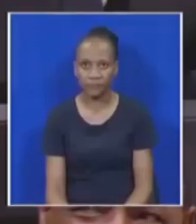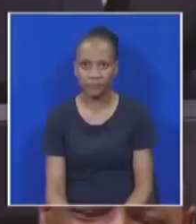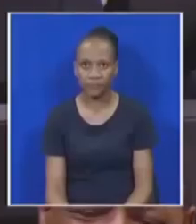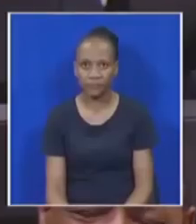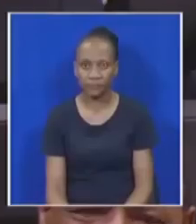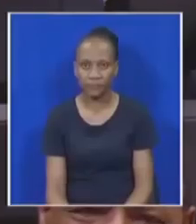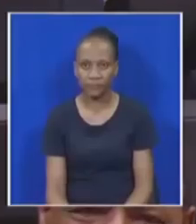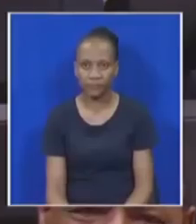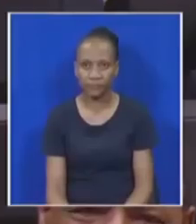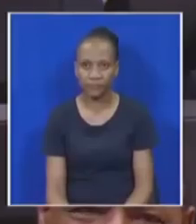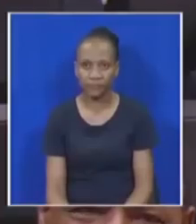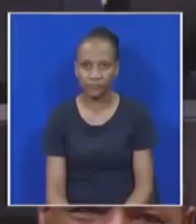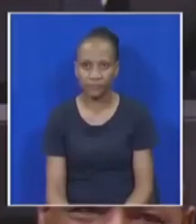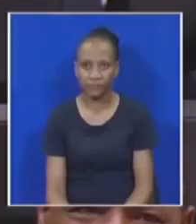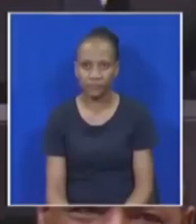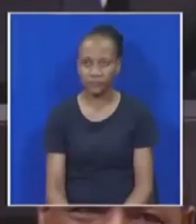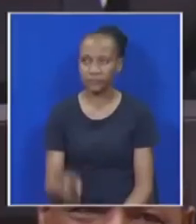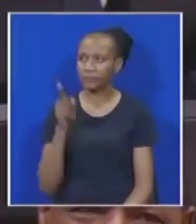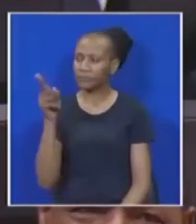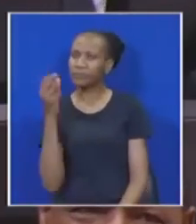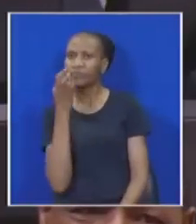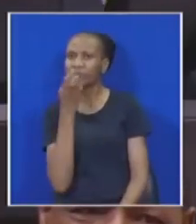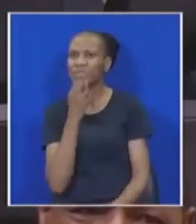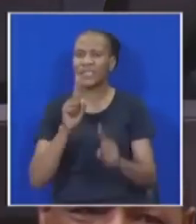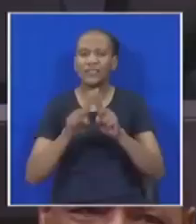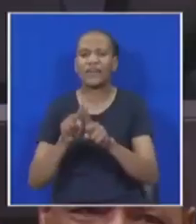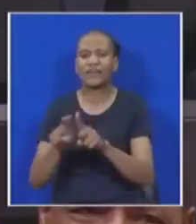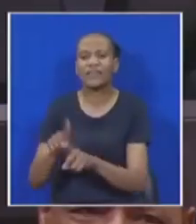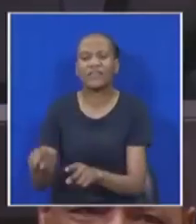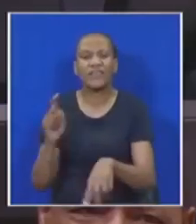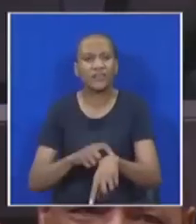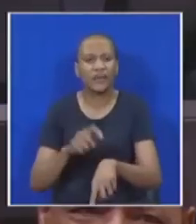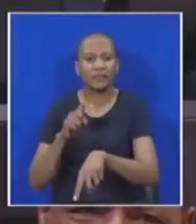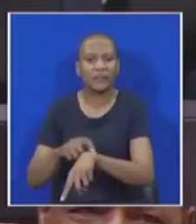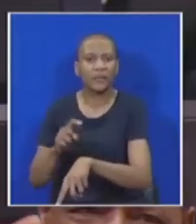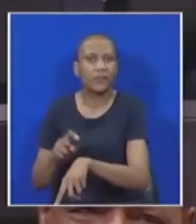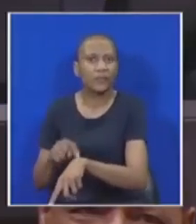quoted a number of instances which actually